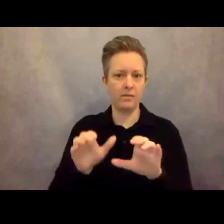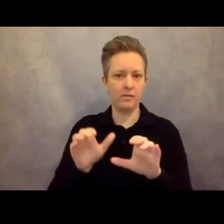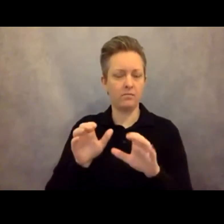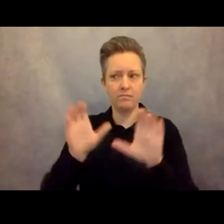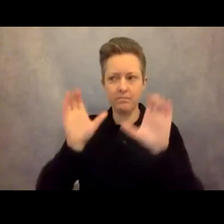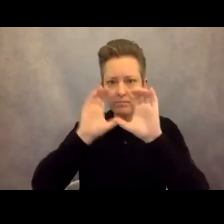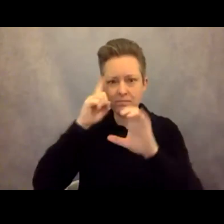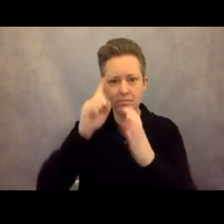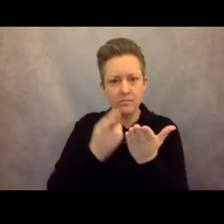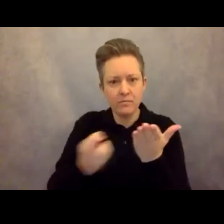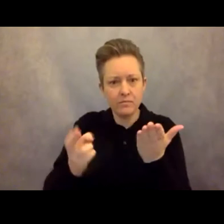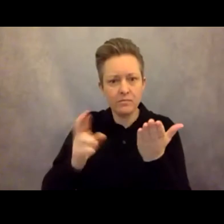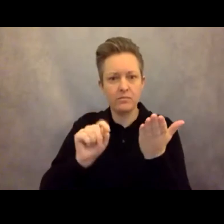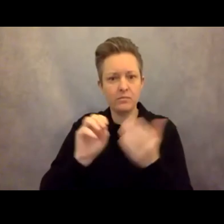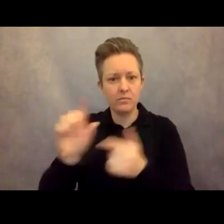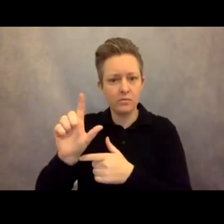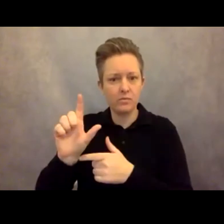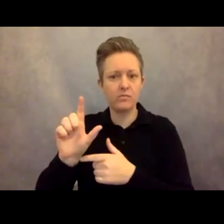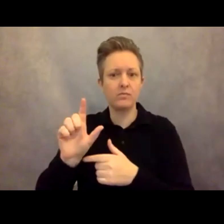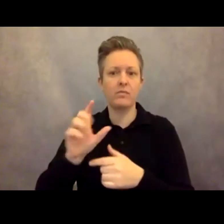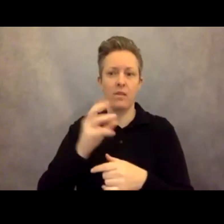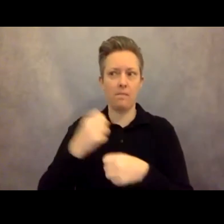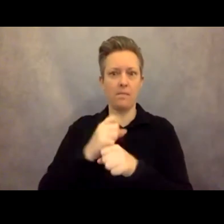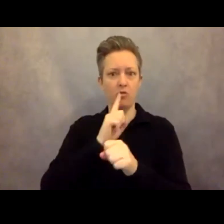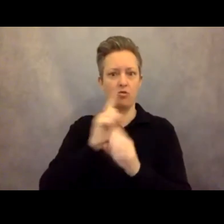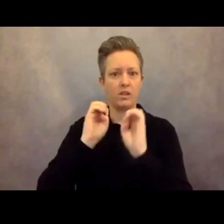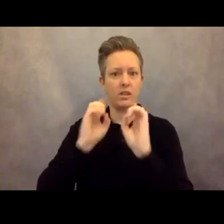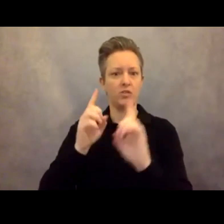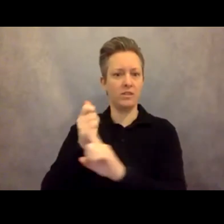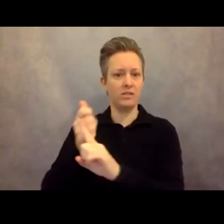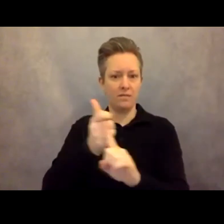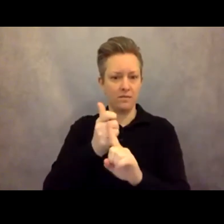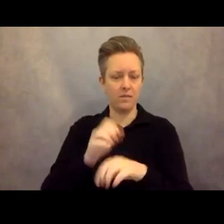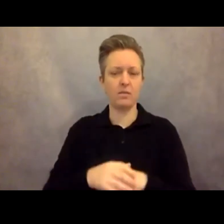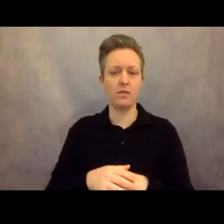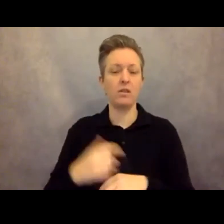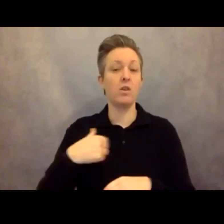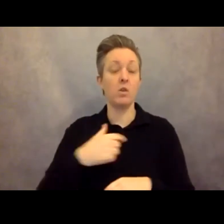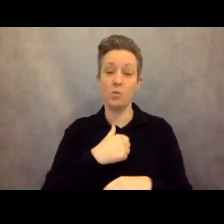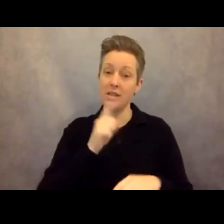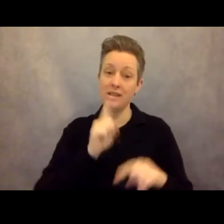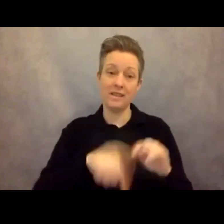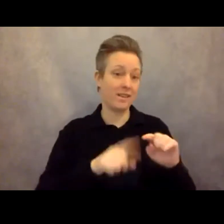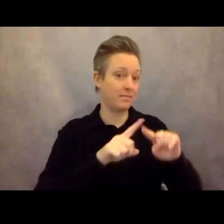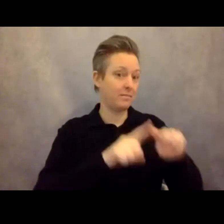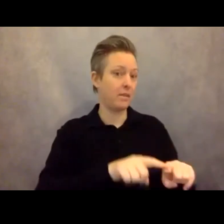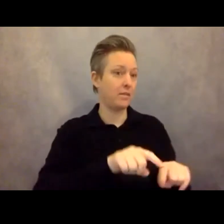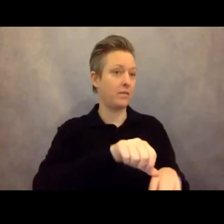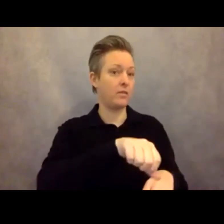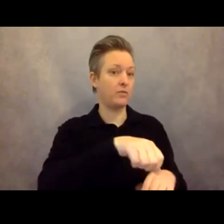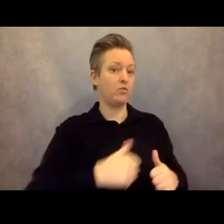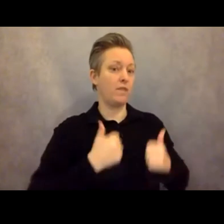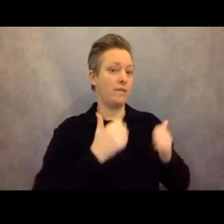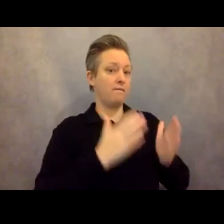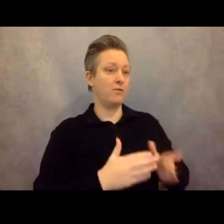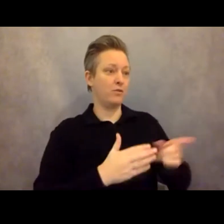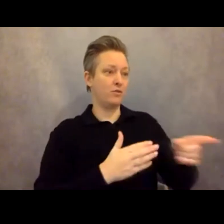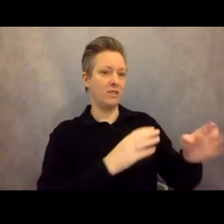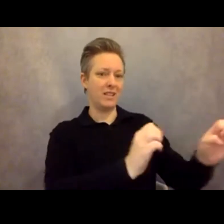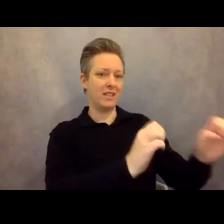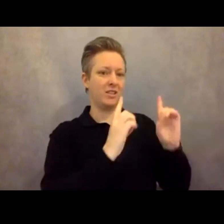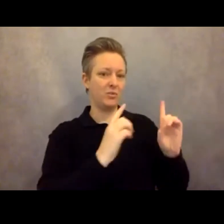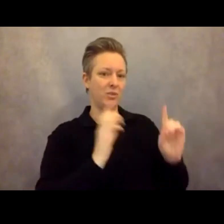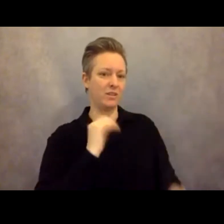We cannot expect others to relive their traumas in order to educate us in appropriate context. And I love that.